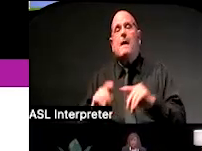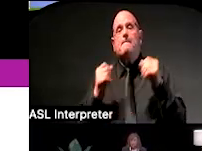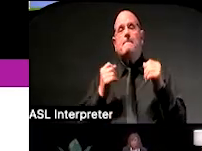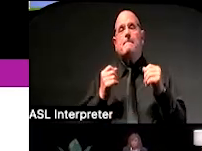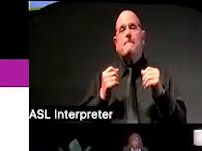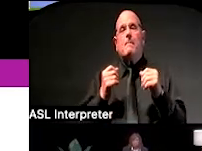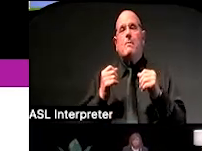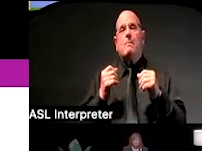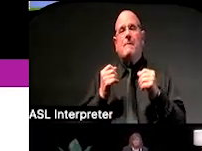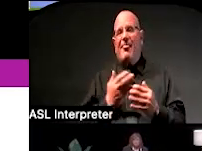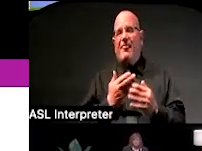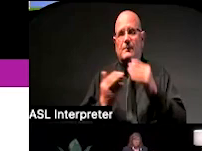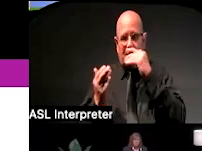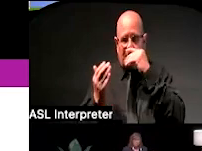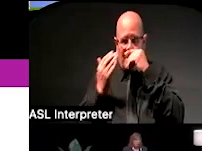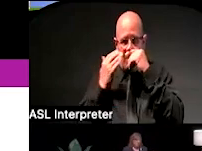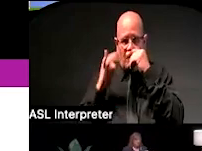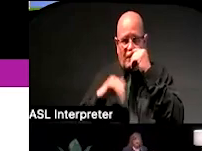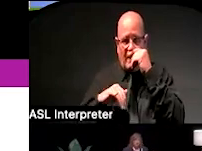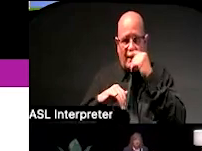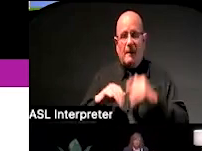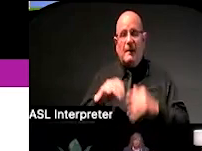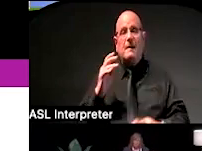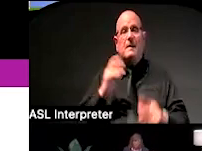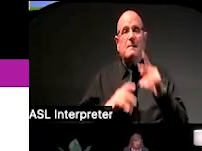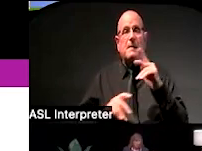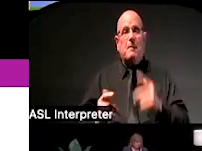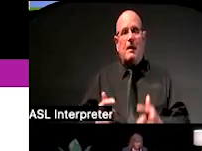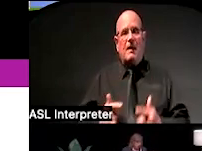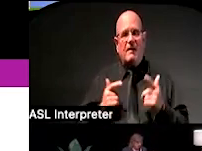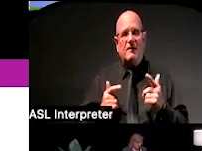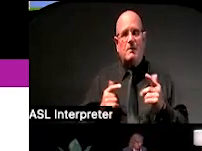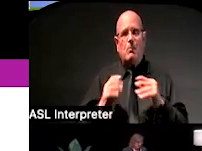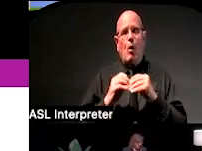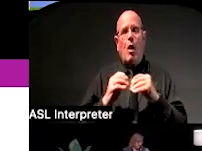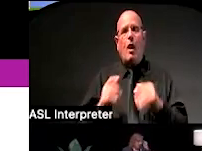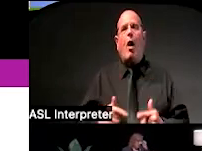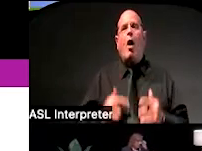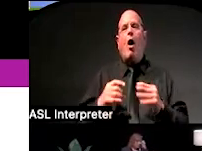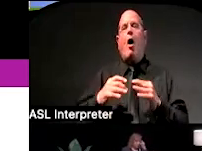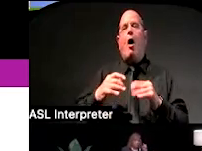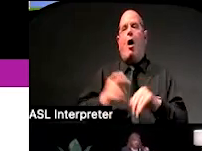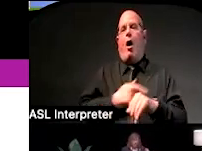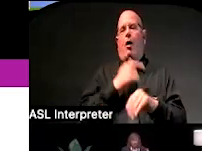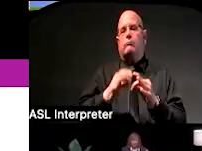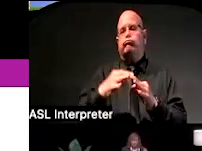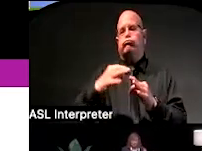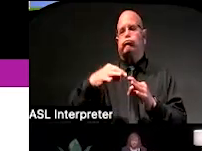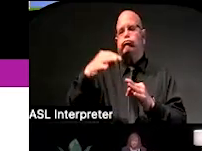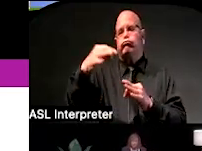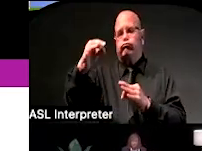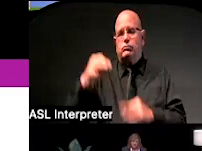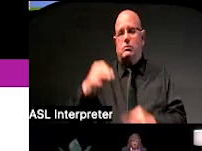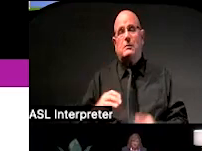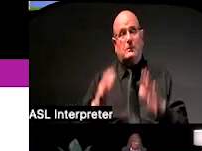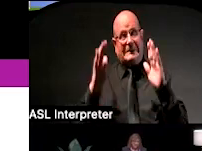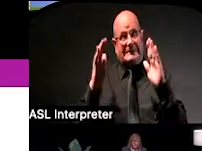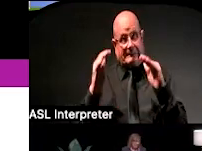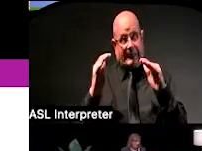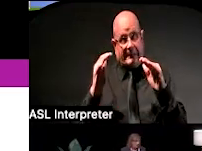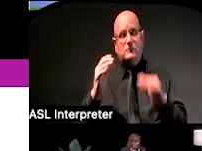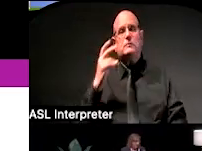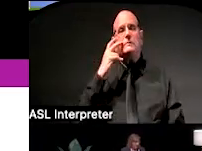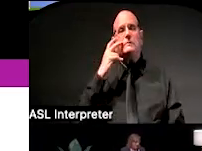we know is that people are living much longer and that we are expected to